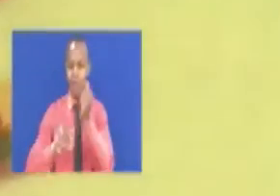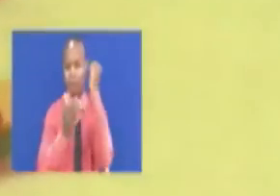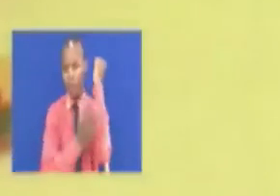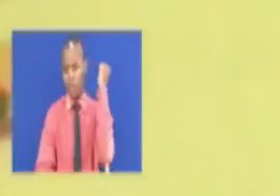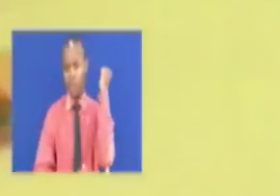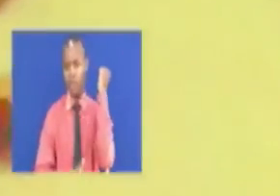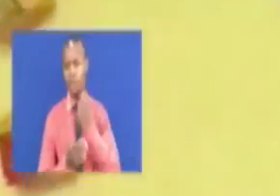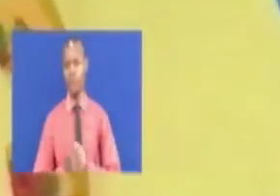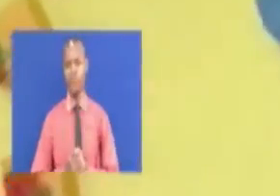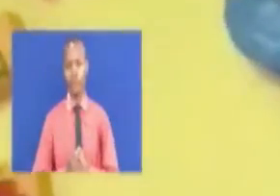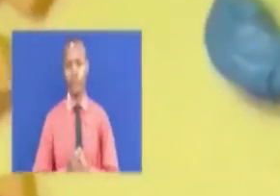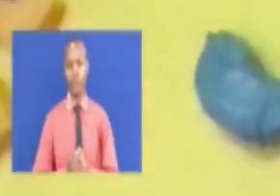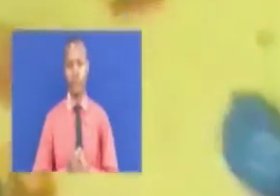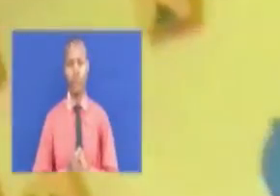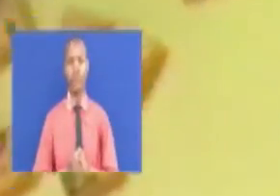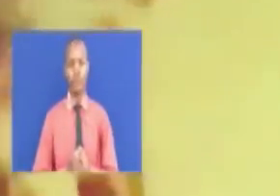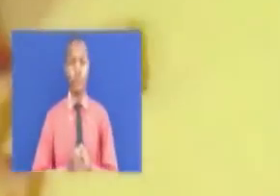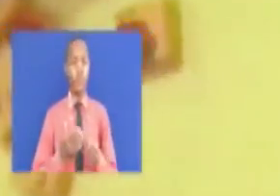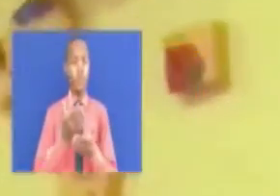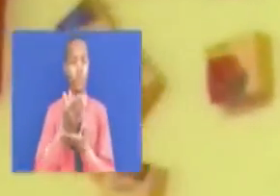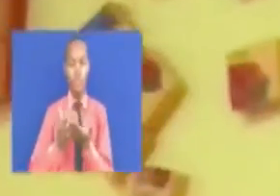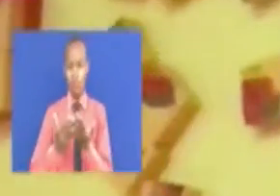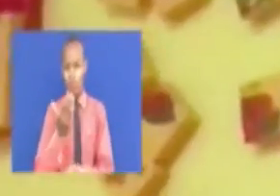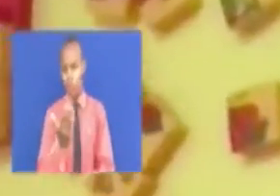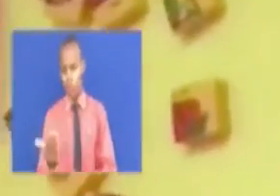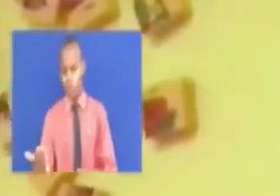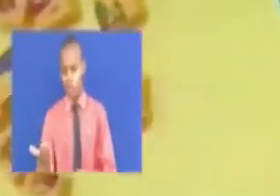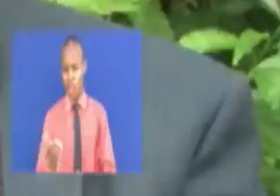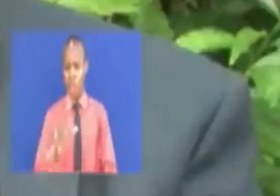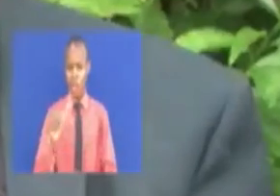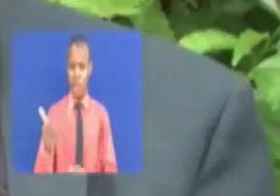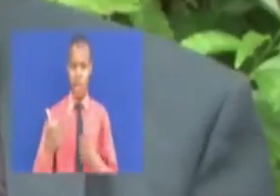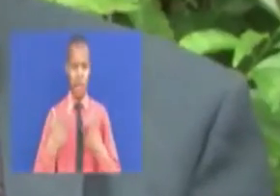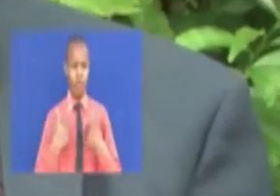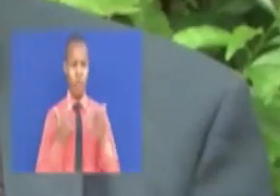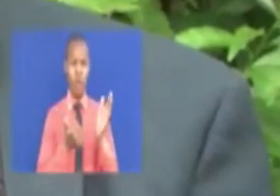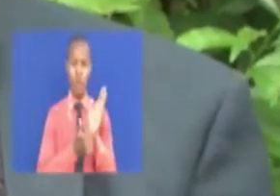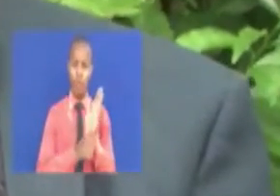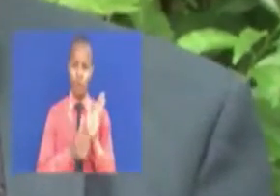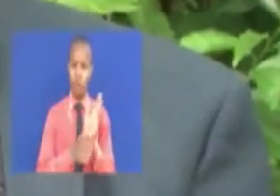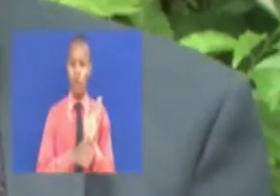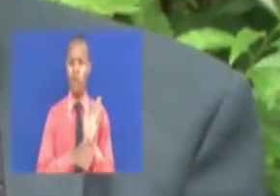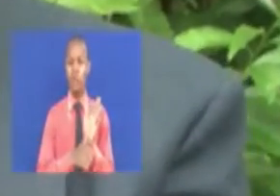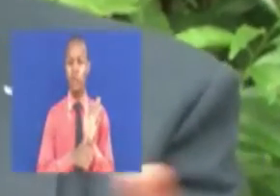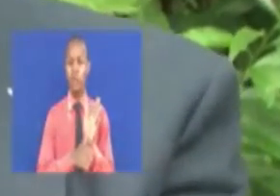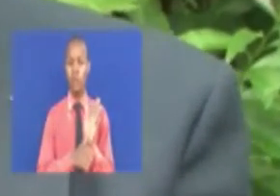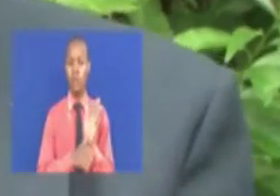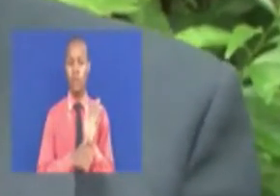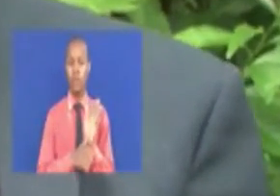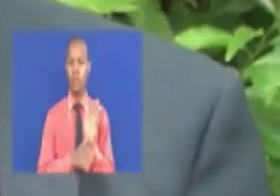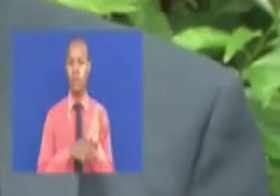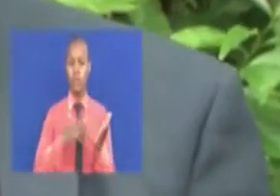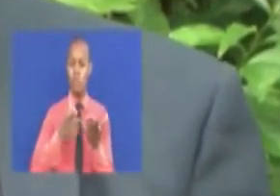In other cases, some develop mathematical disorders, normally referred to